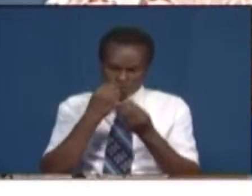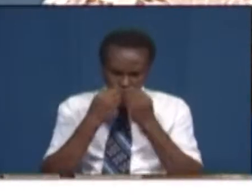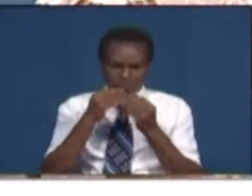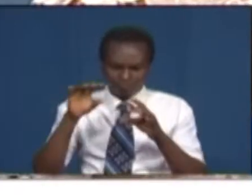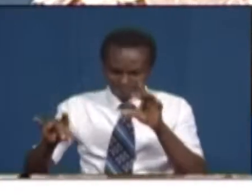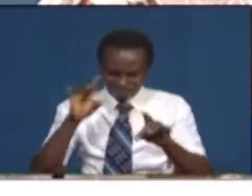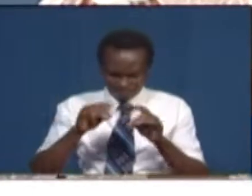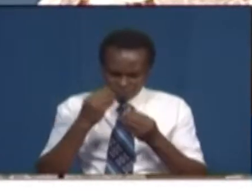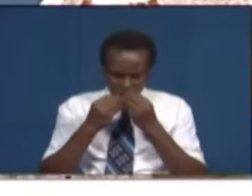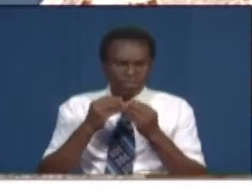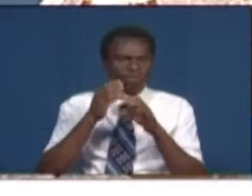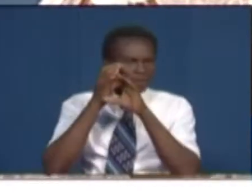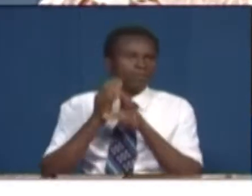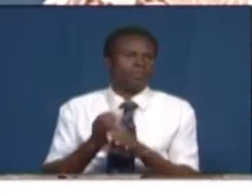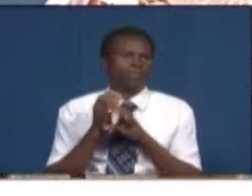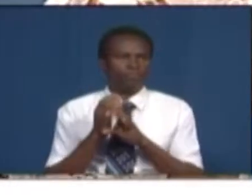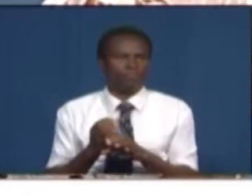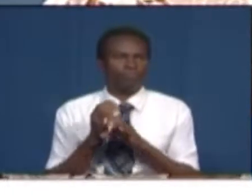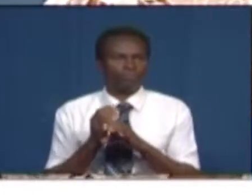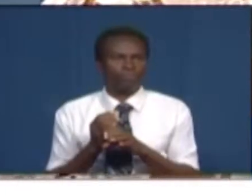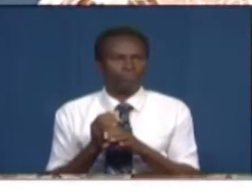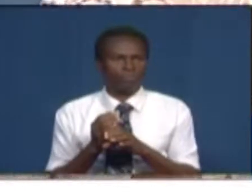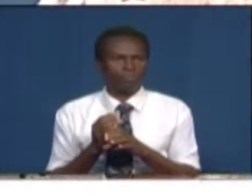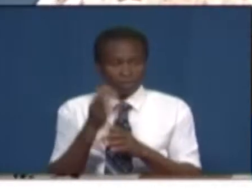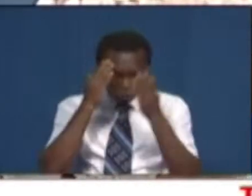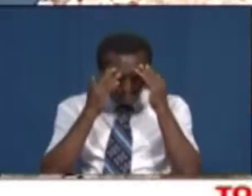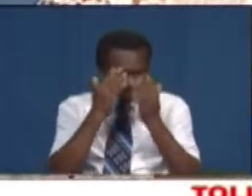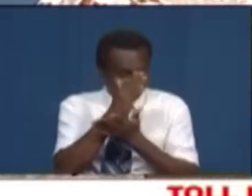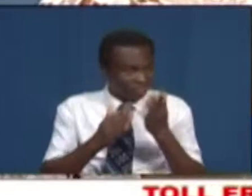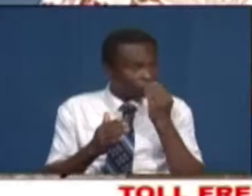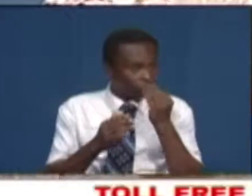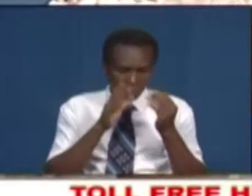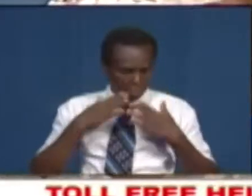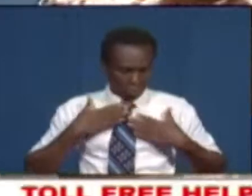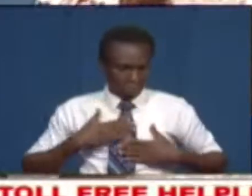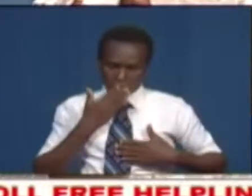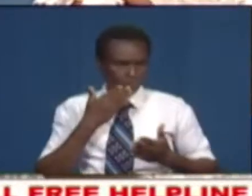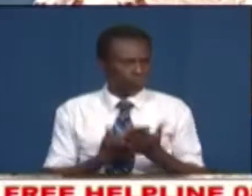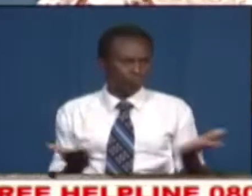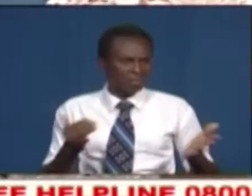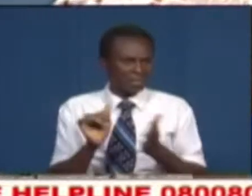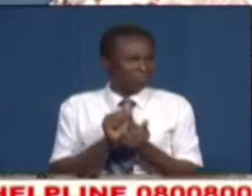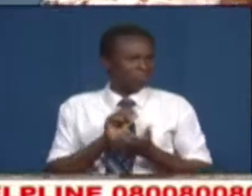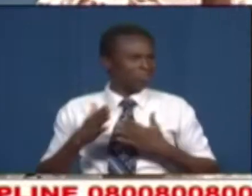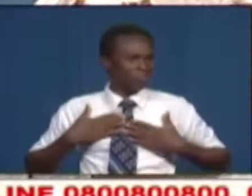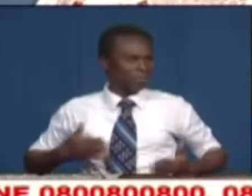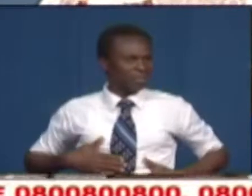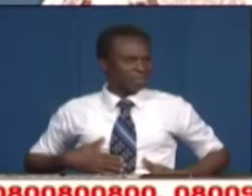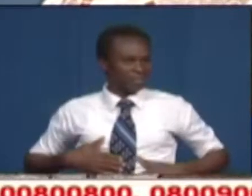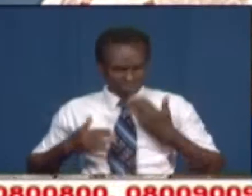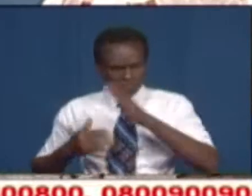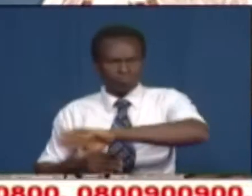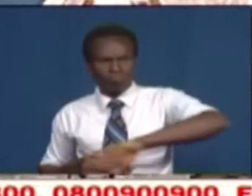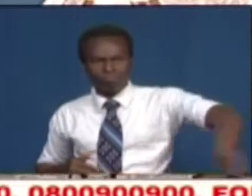the nutritional abilities that formulate, you know, our body's growth, it's all in the area of the